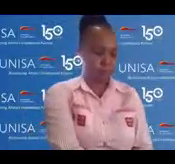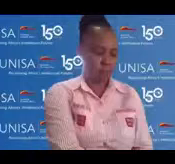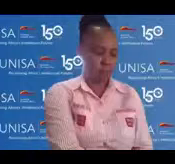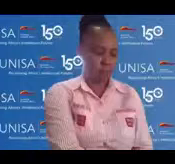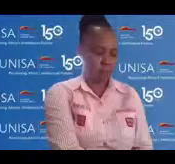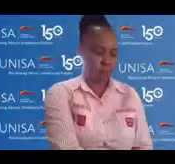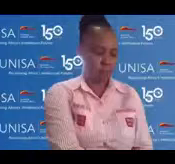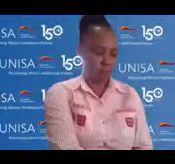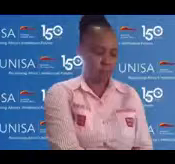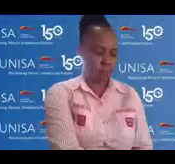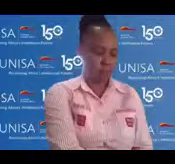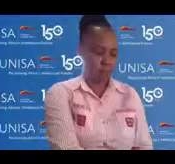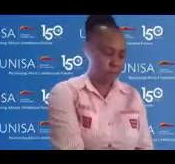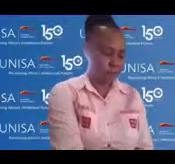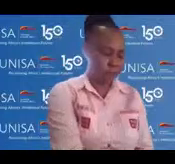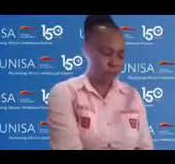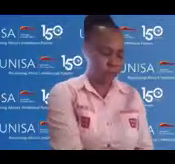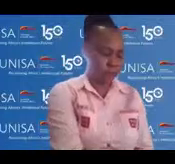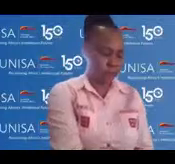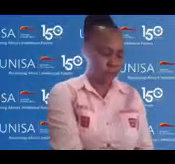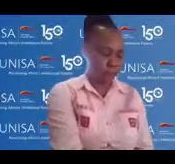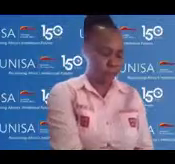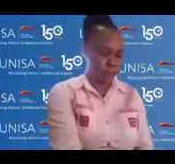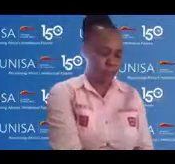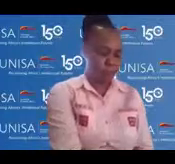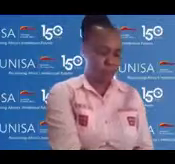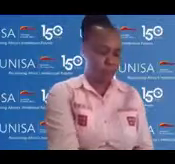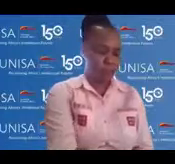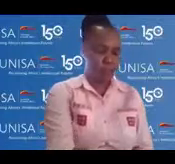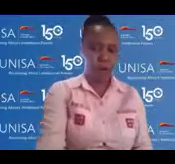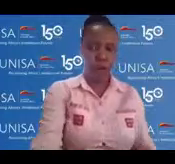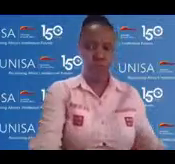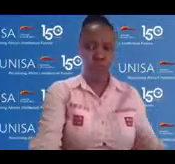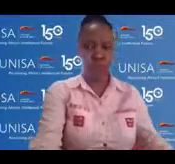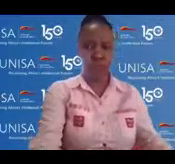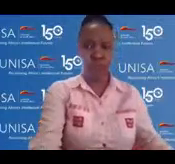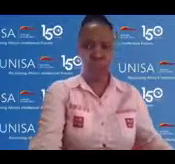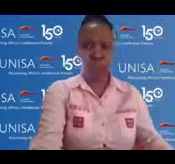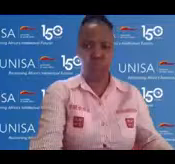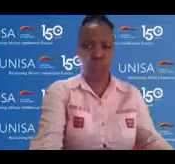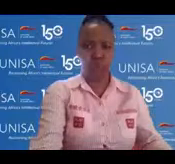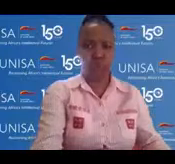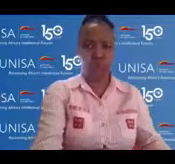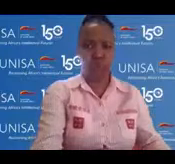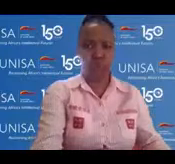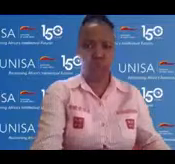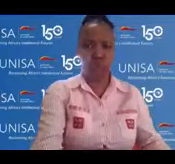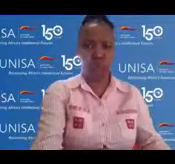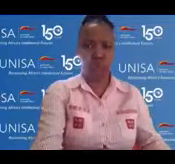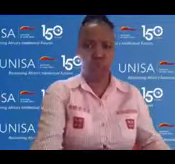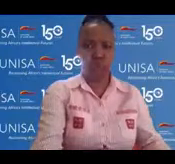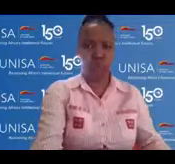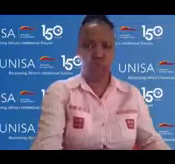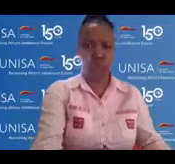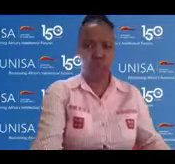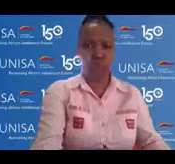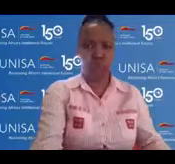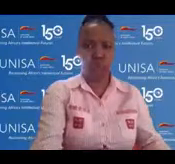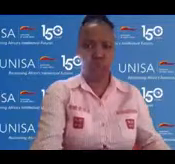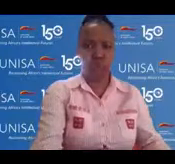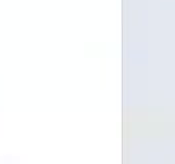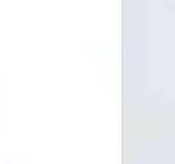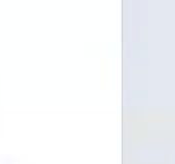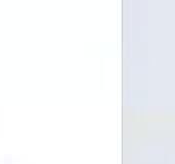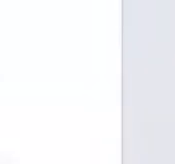Okay, I think we don't have professors. It's fine. Let's move on to the next session, colleagues. I was struggling to unmute. Okay. Sorry, Dr.